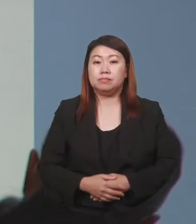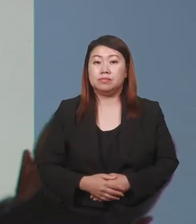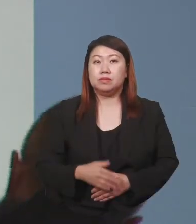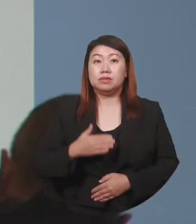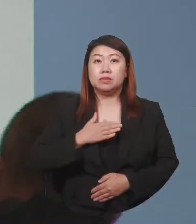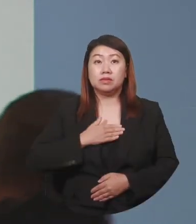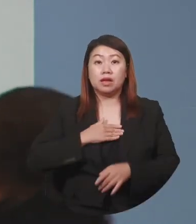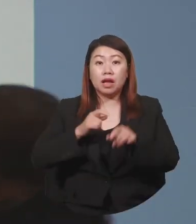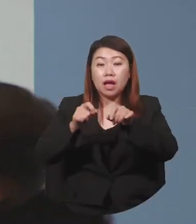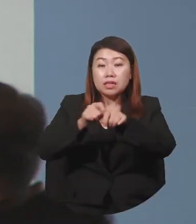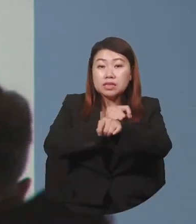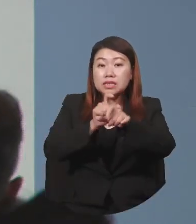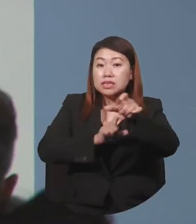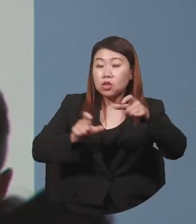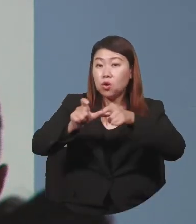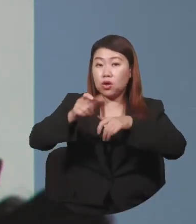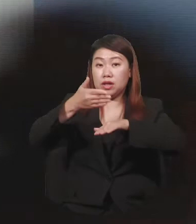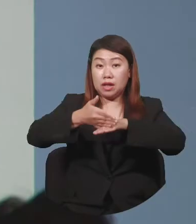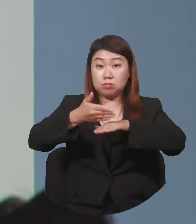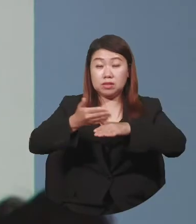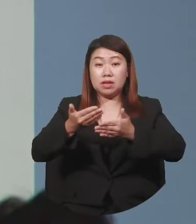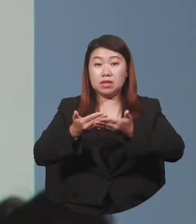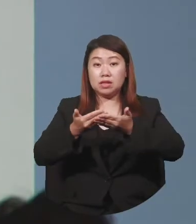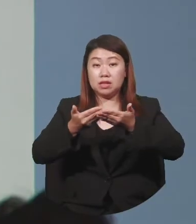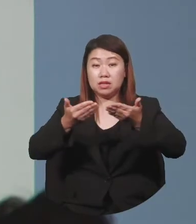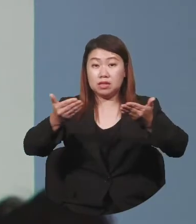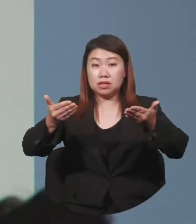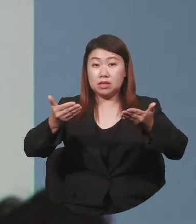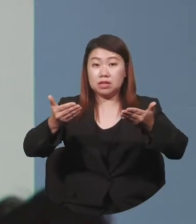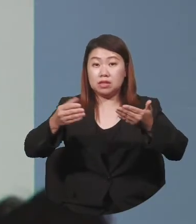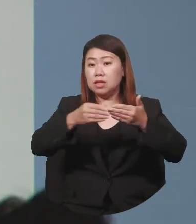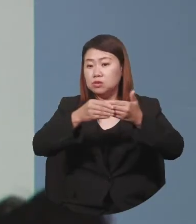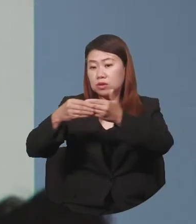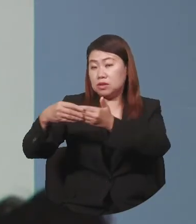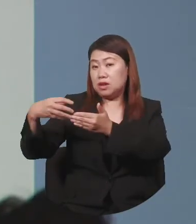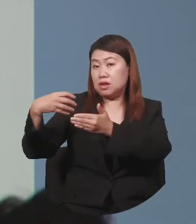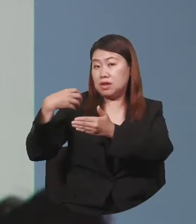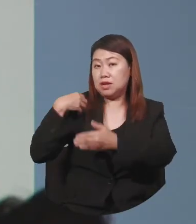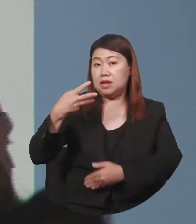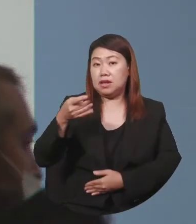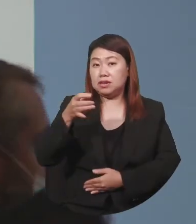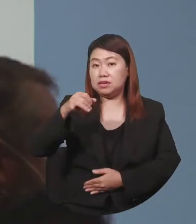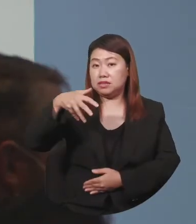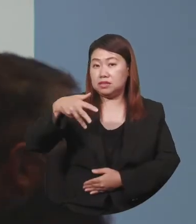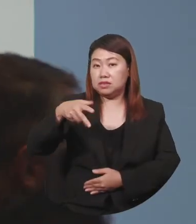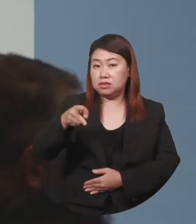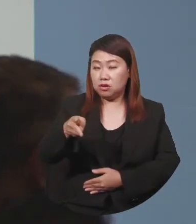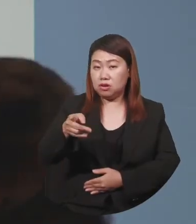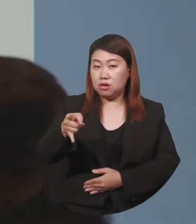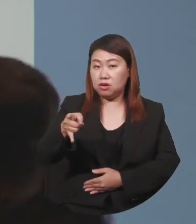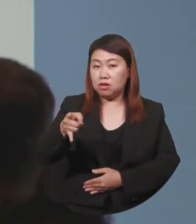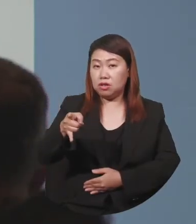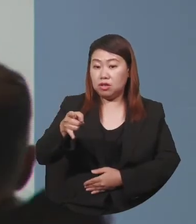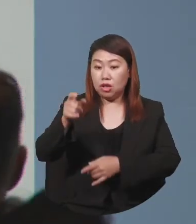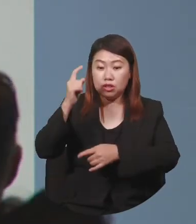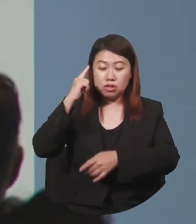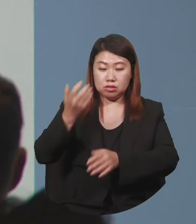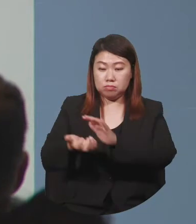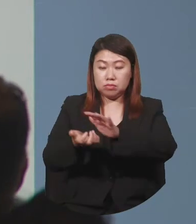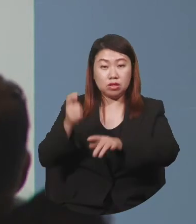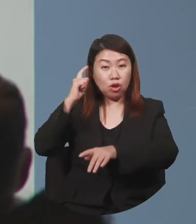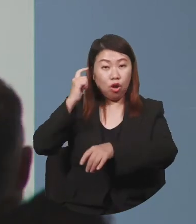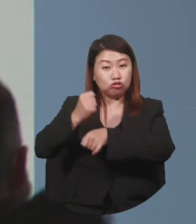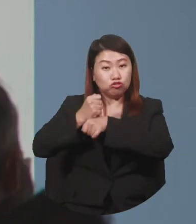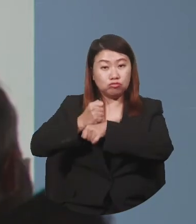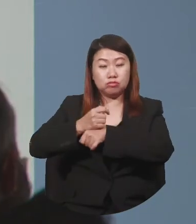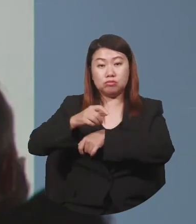our exceptional moderator, Dr. Rachel Gaea, Senior Research Associate at the Center for Global